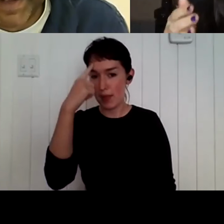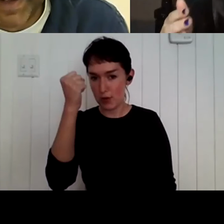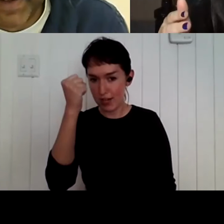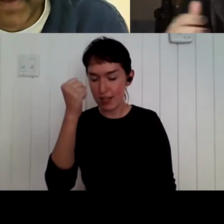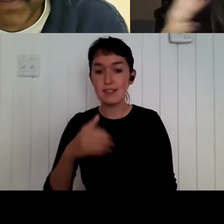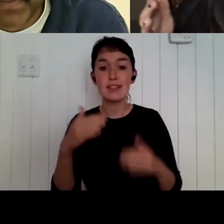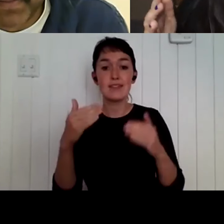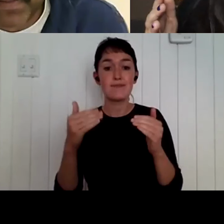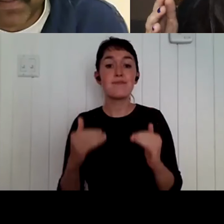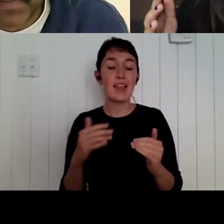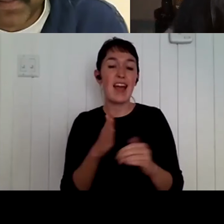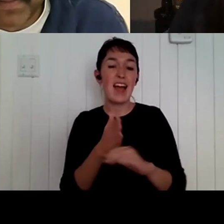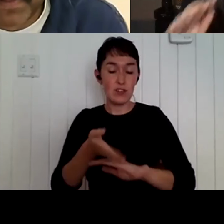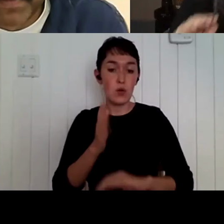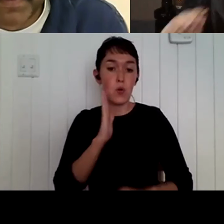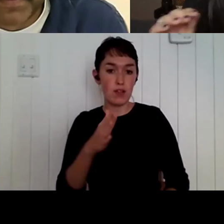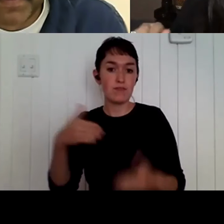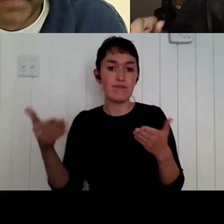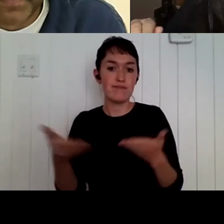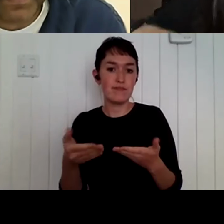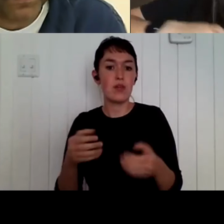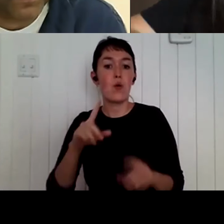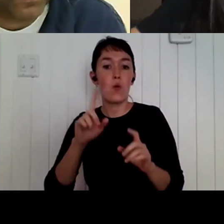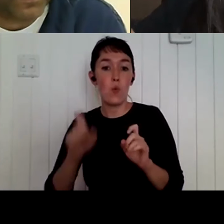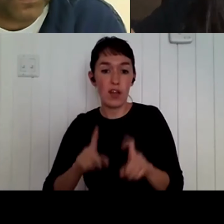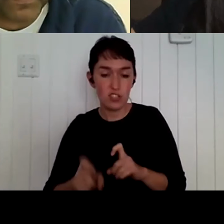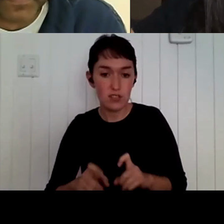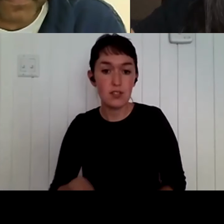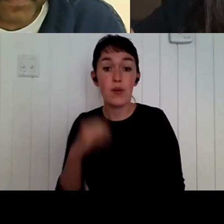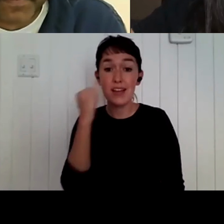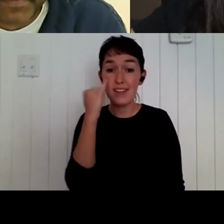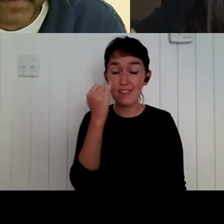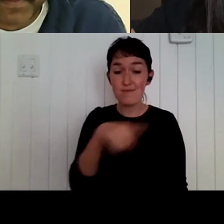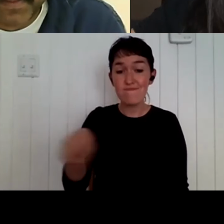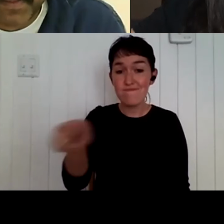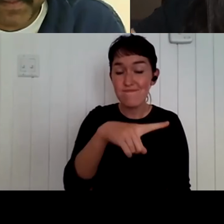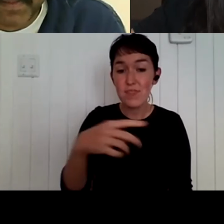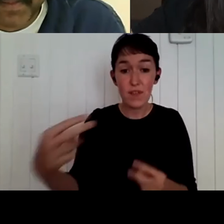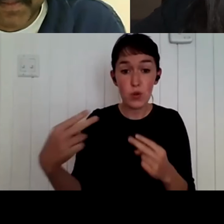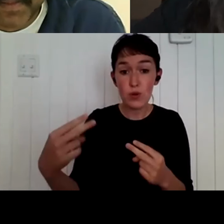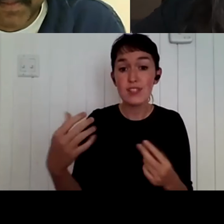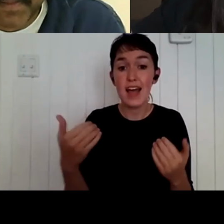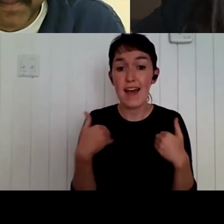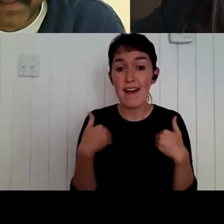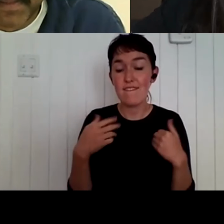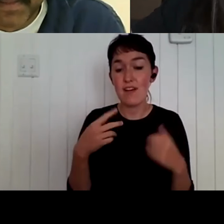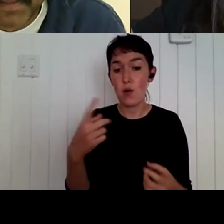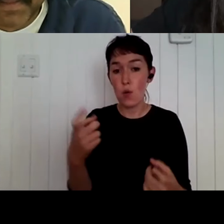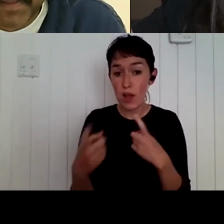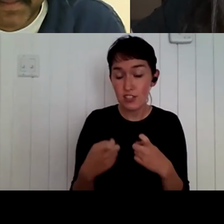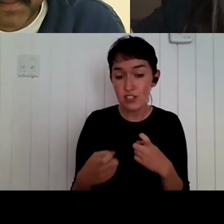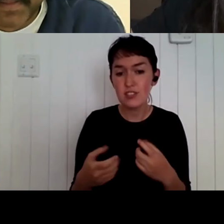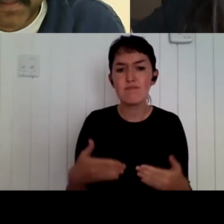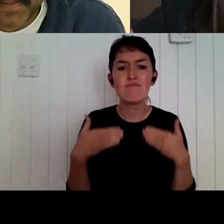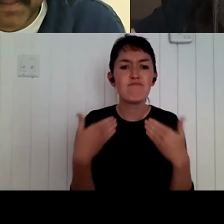if you have questions throughout this time, don't hold back. We are all about answering questions around here. So feel free to submit